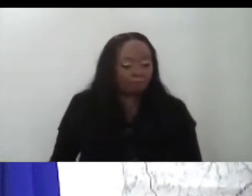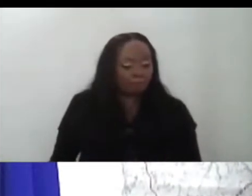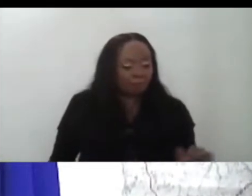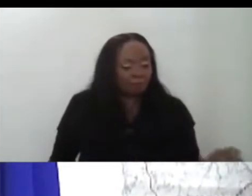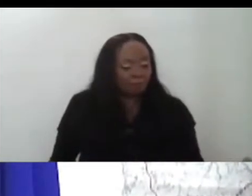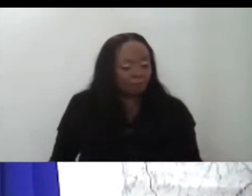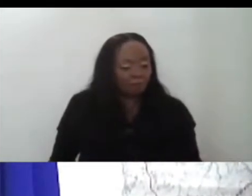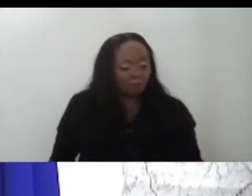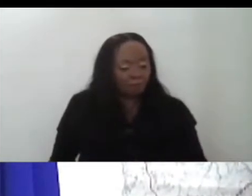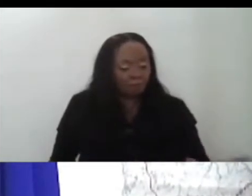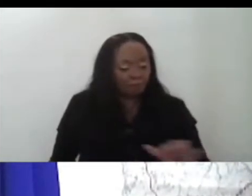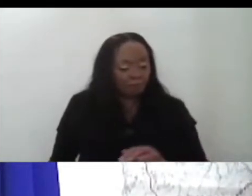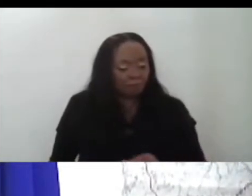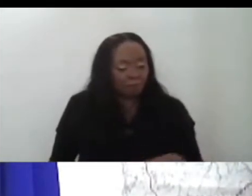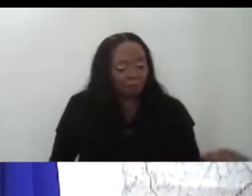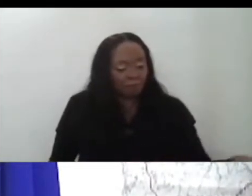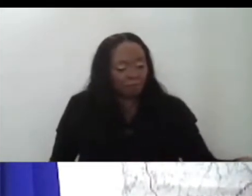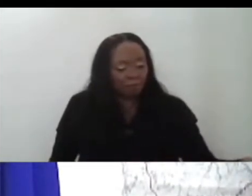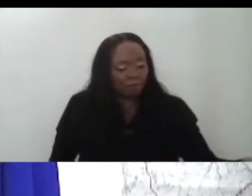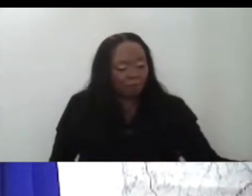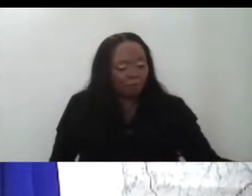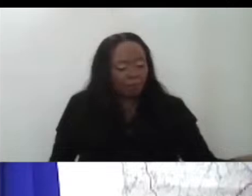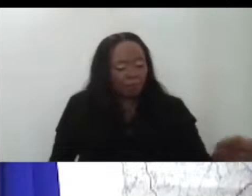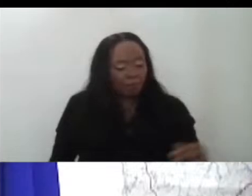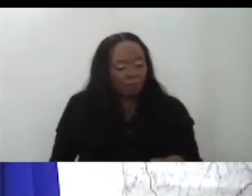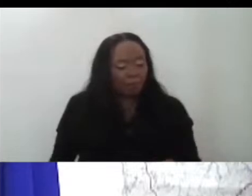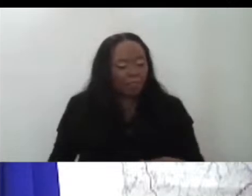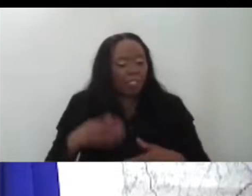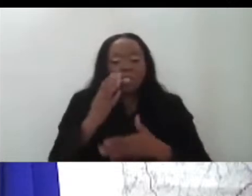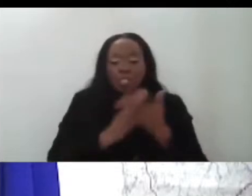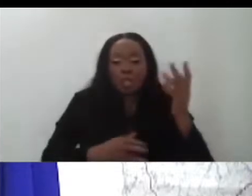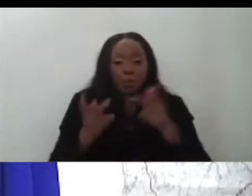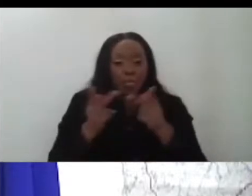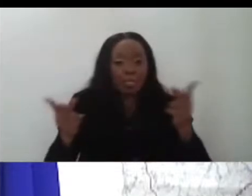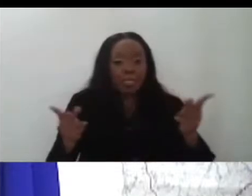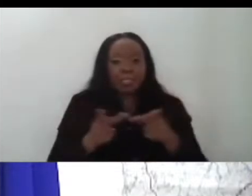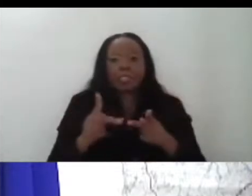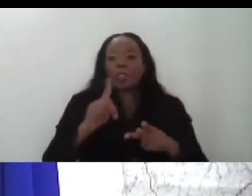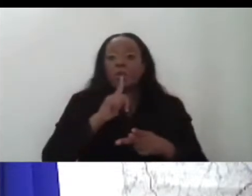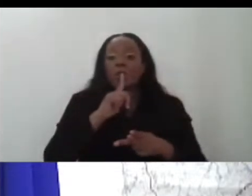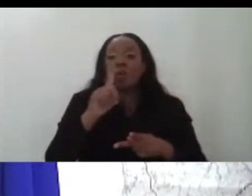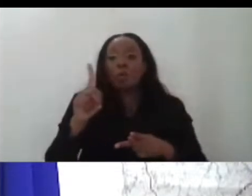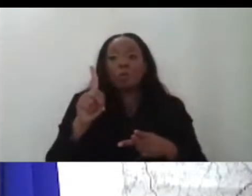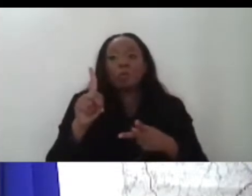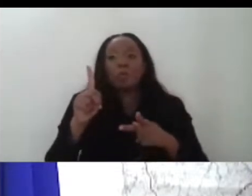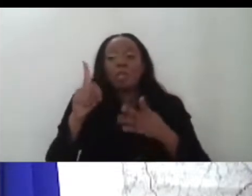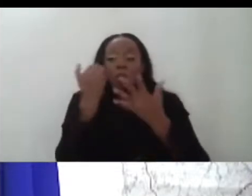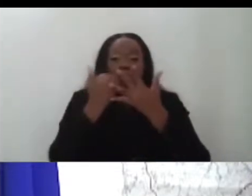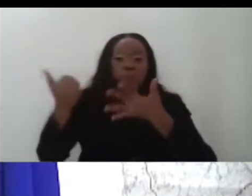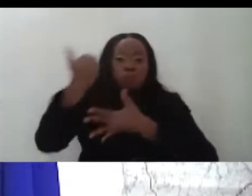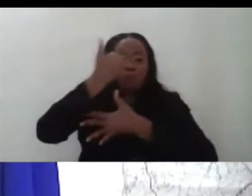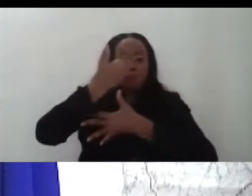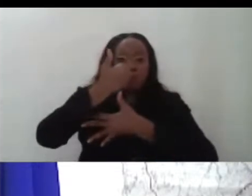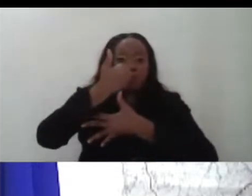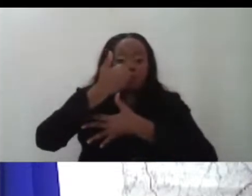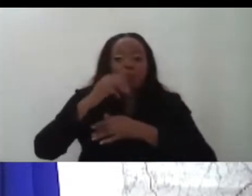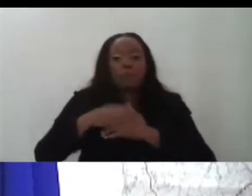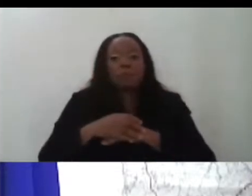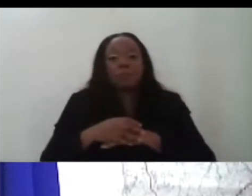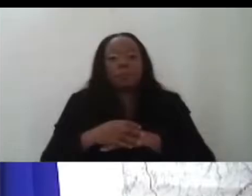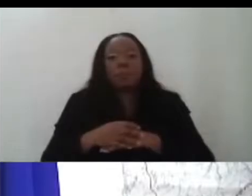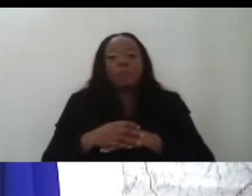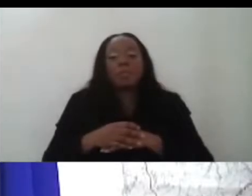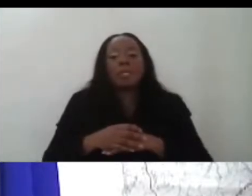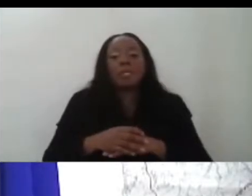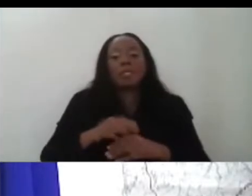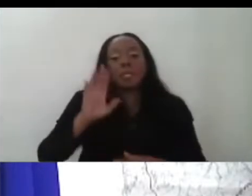tanks. So there's certain places that are priorities. So in the aftermath of a disaster, the Barbados Water Authority knows where it has to refill